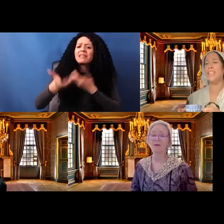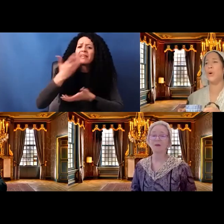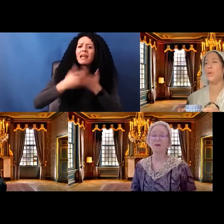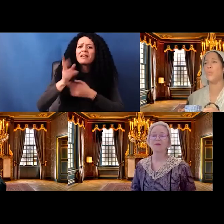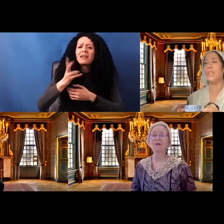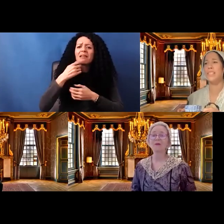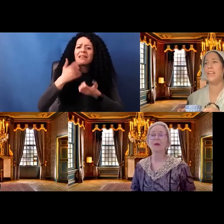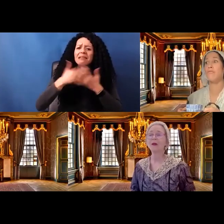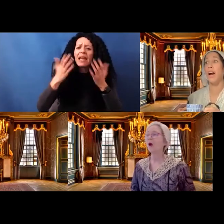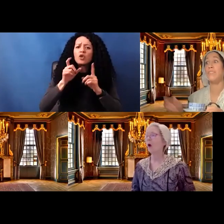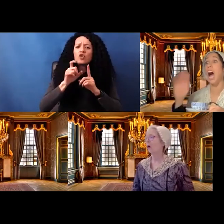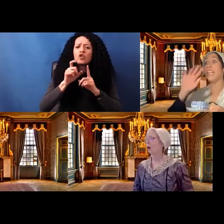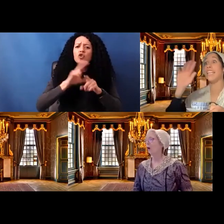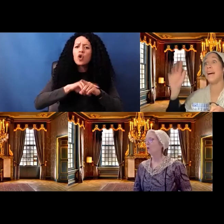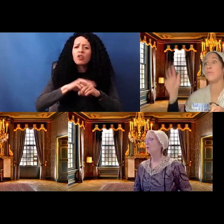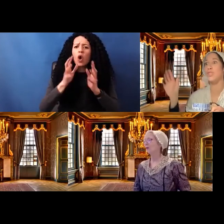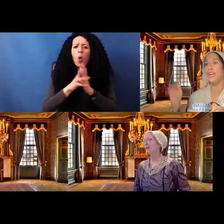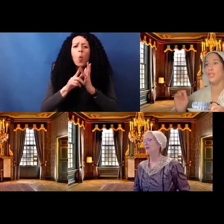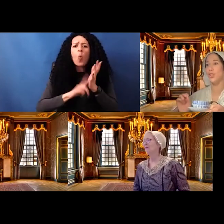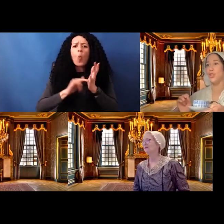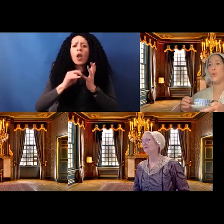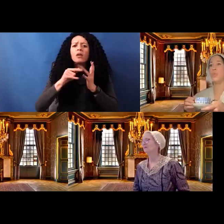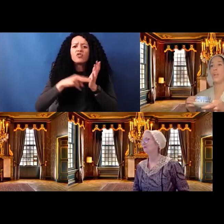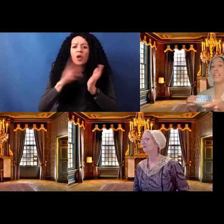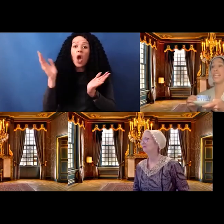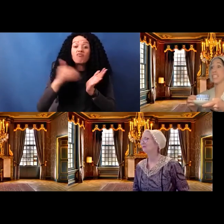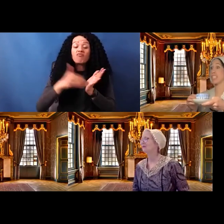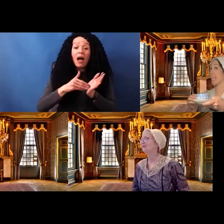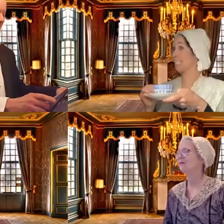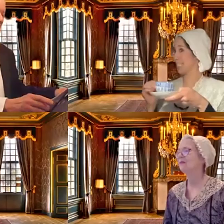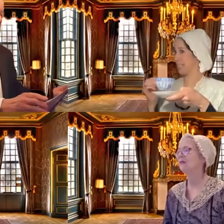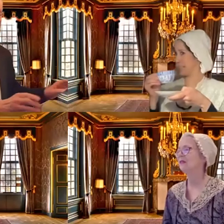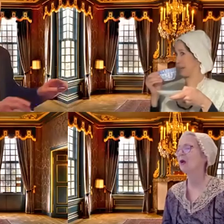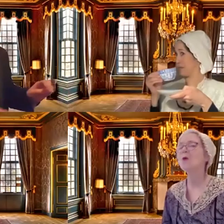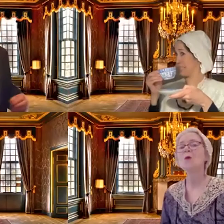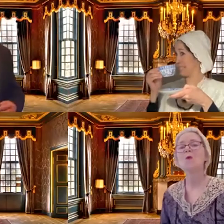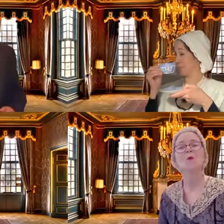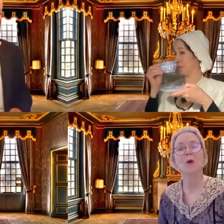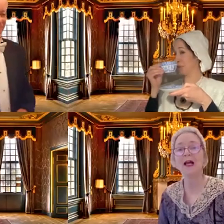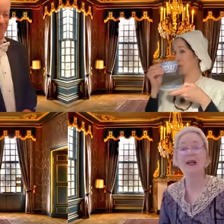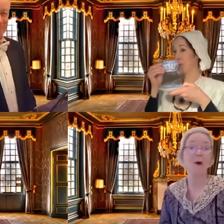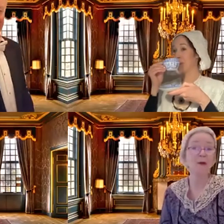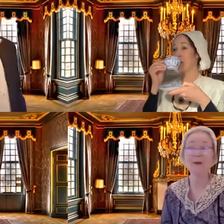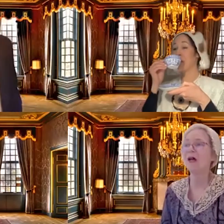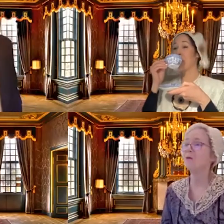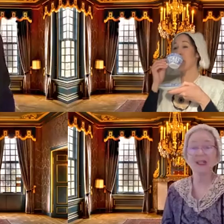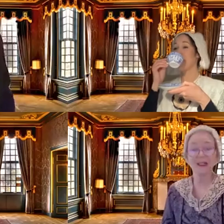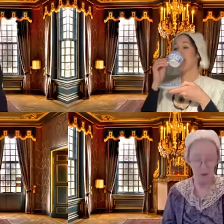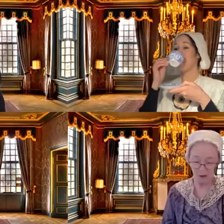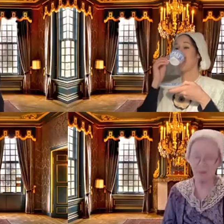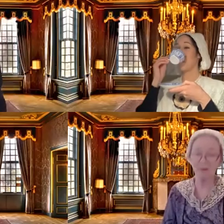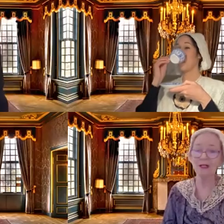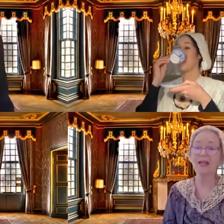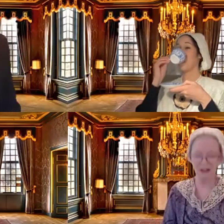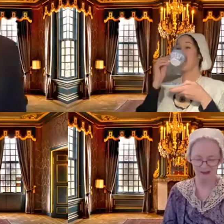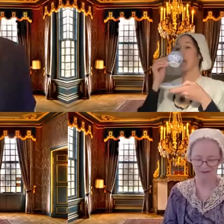the day Dr. Williston arrived unannounced to show you one of his exciting discoveries. Well,